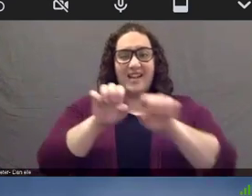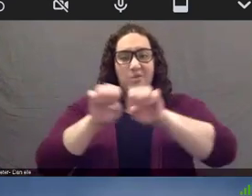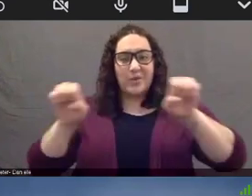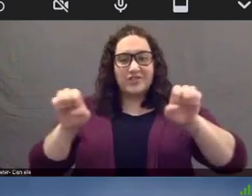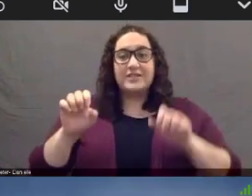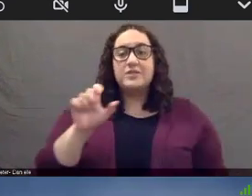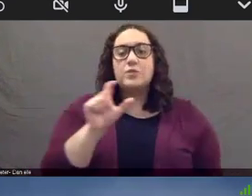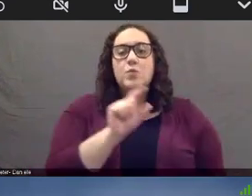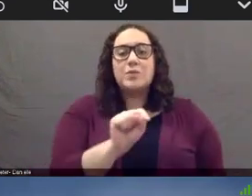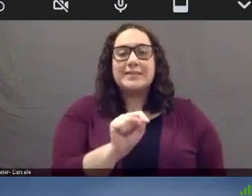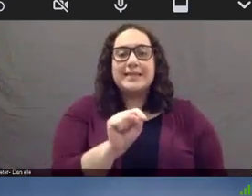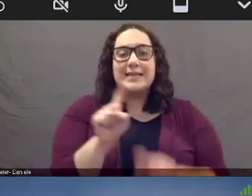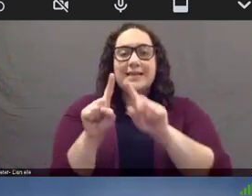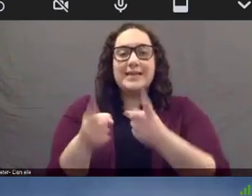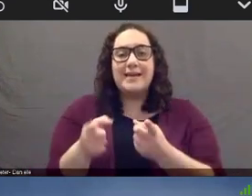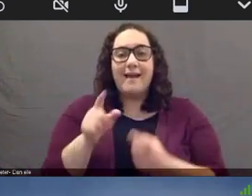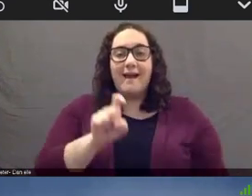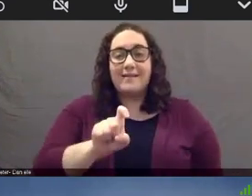this x squared term in it.